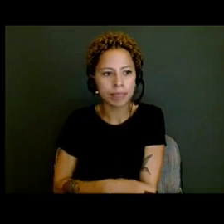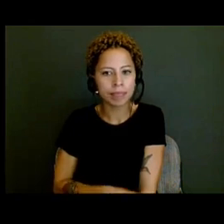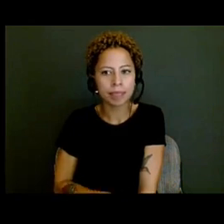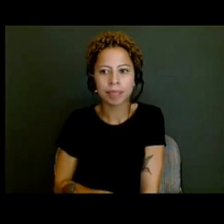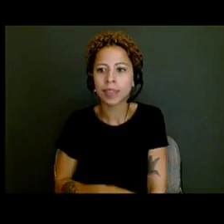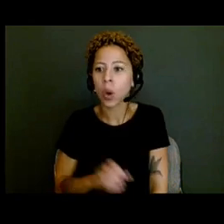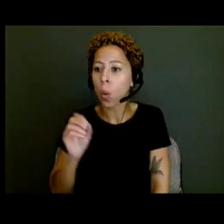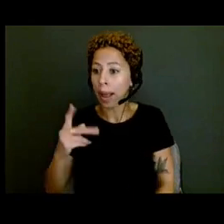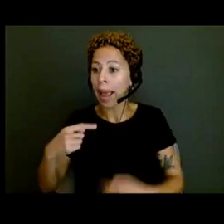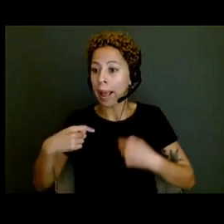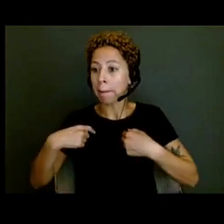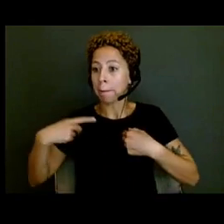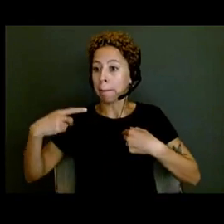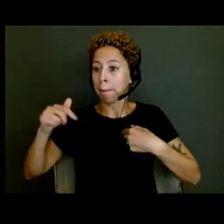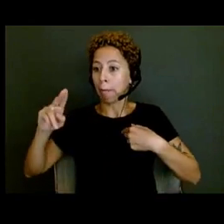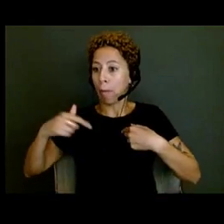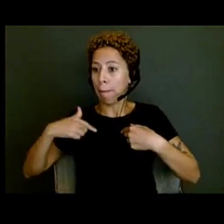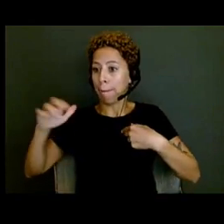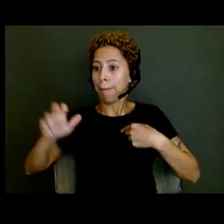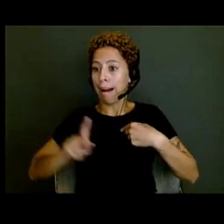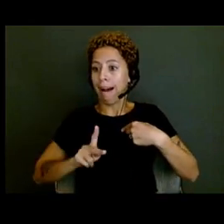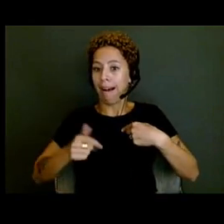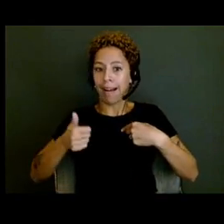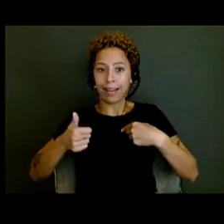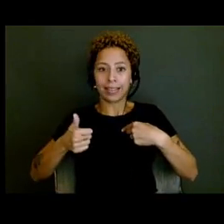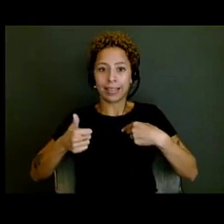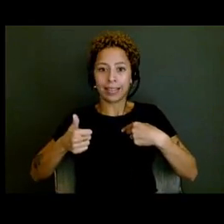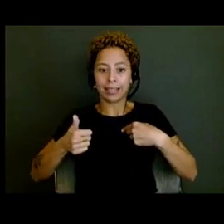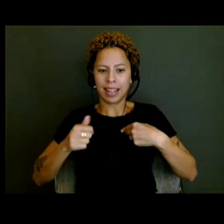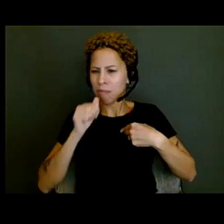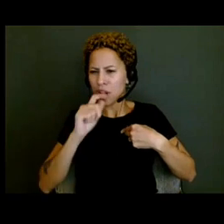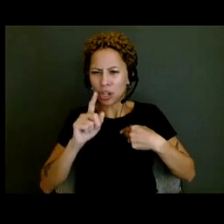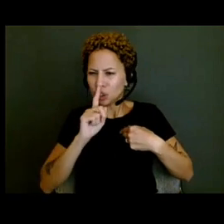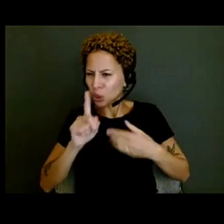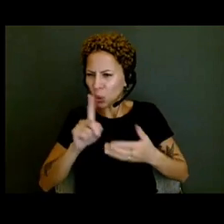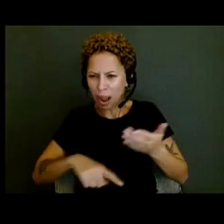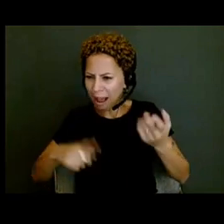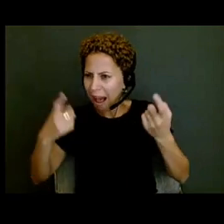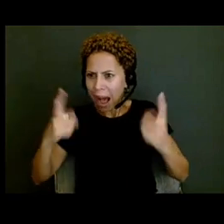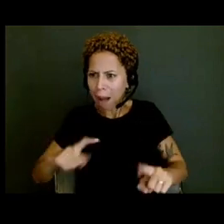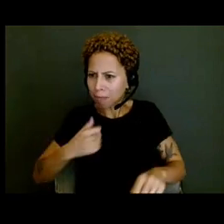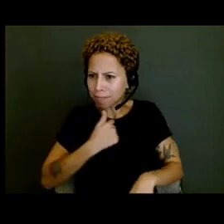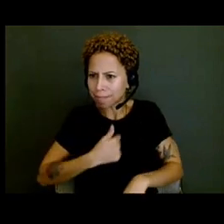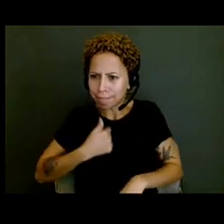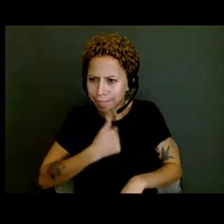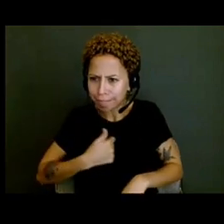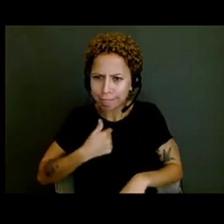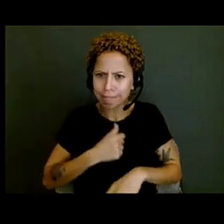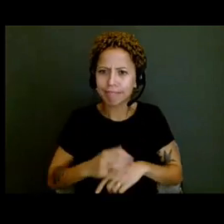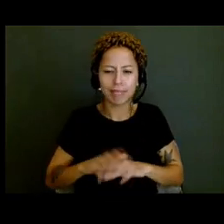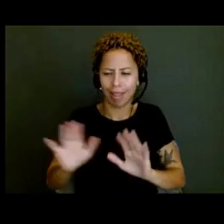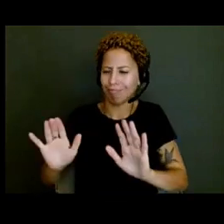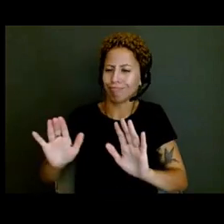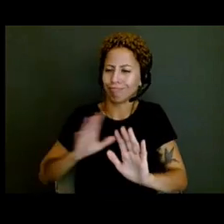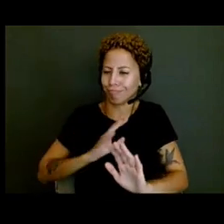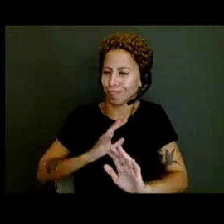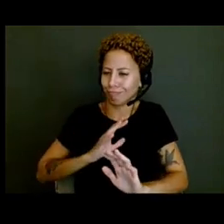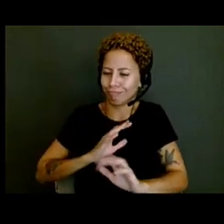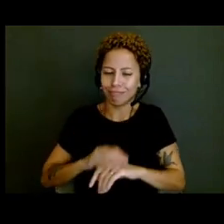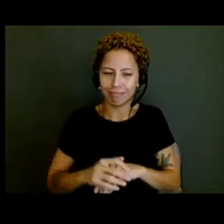Okay, I'm back. Perfect. I don't know what happened there. I'm sorry. No. No